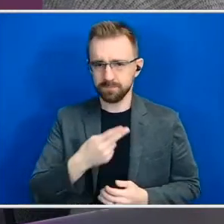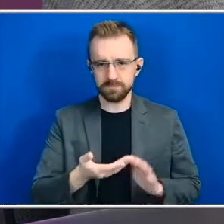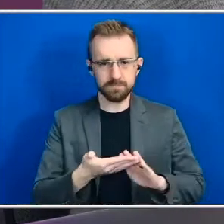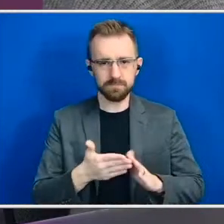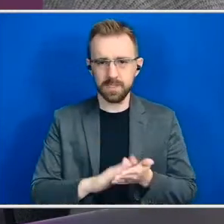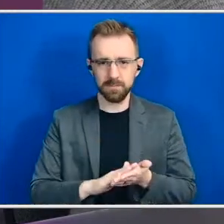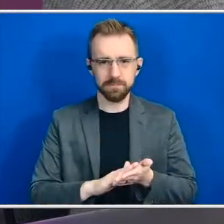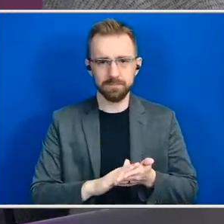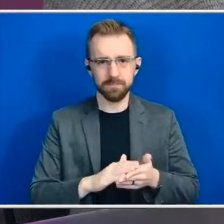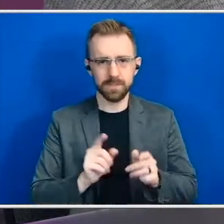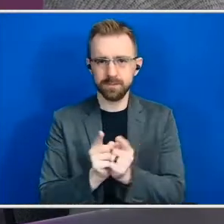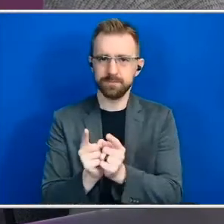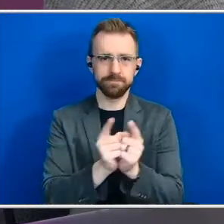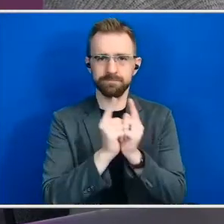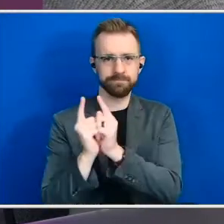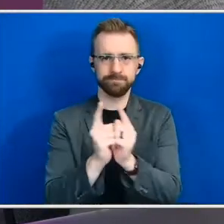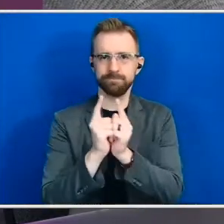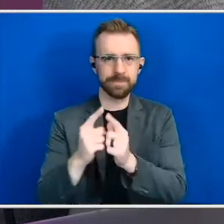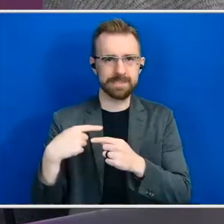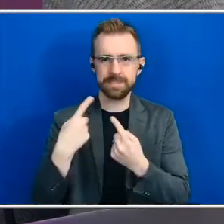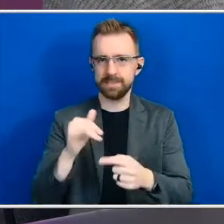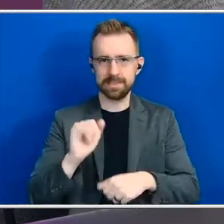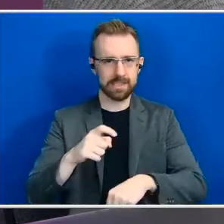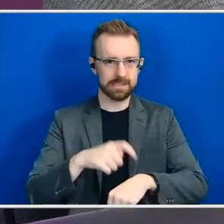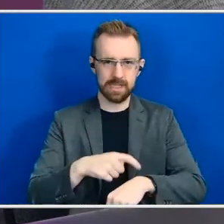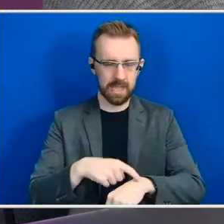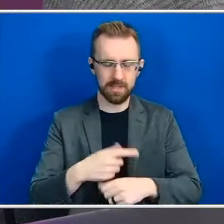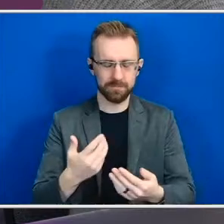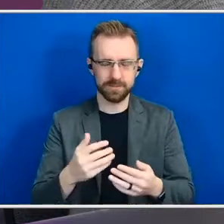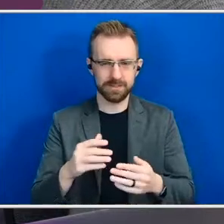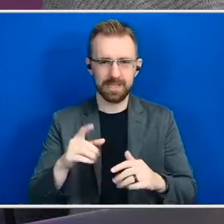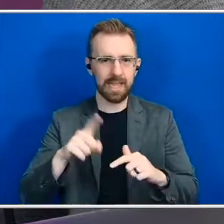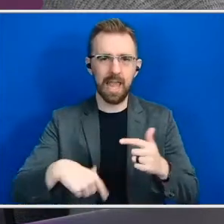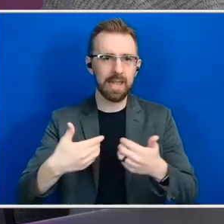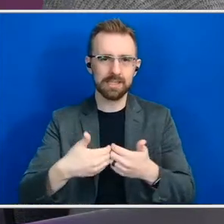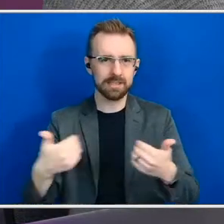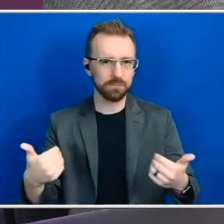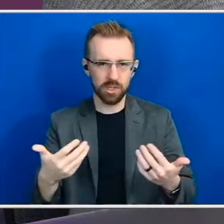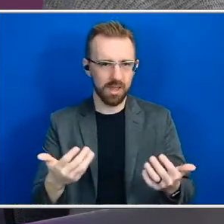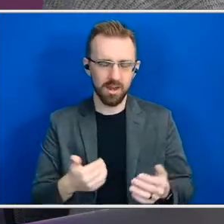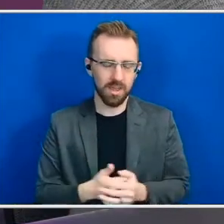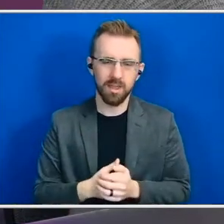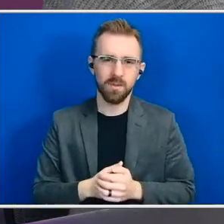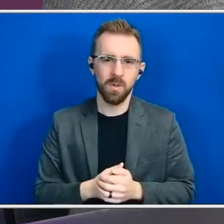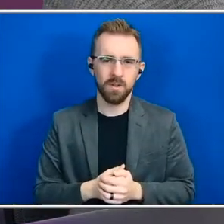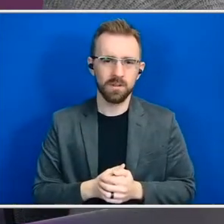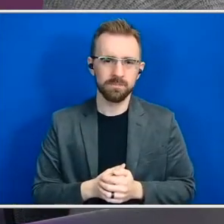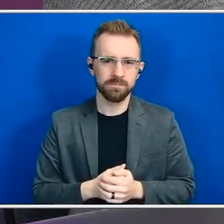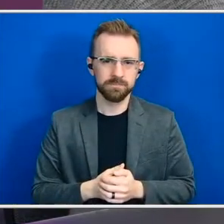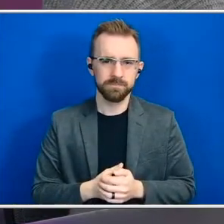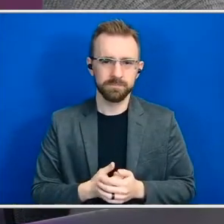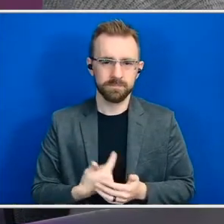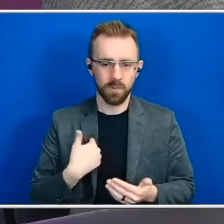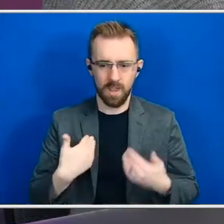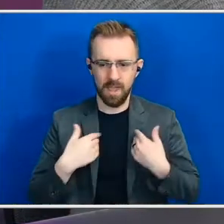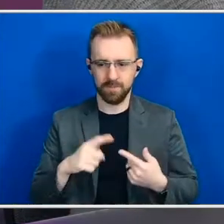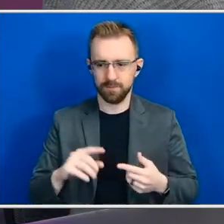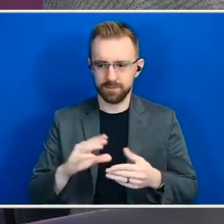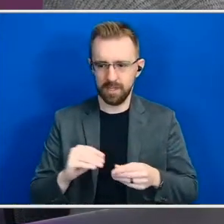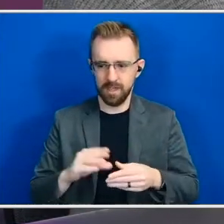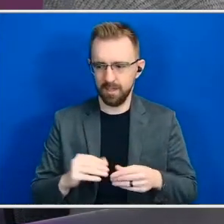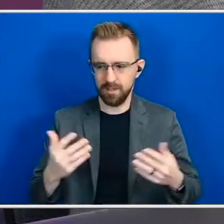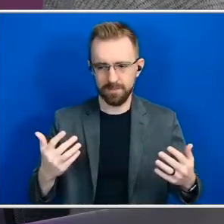inseparable since that time. And so what do I have to say? Well,